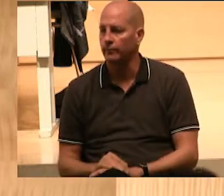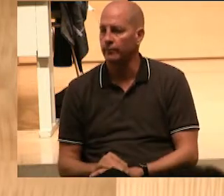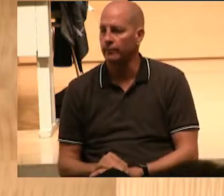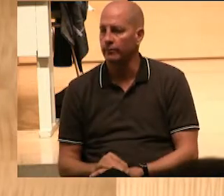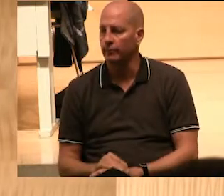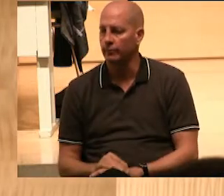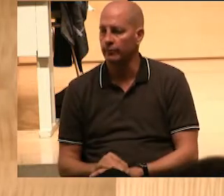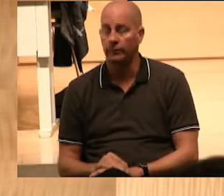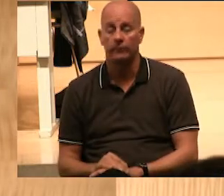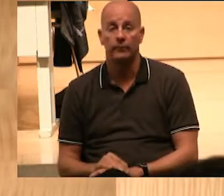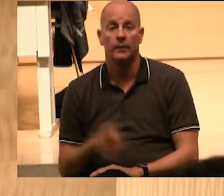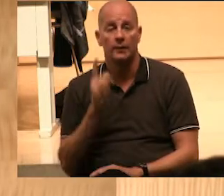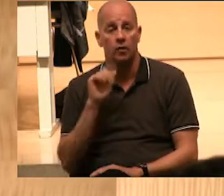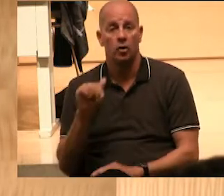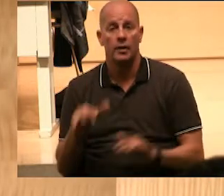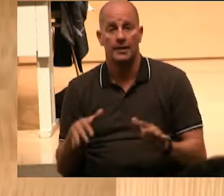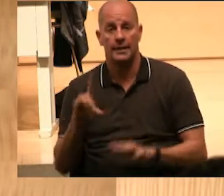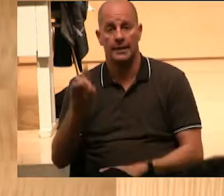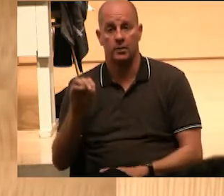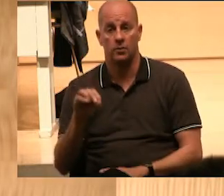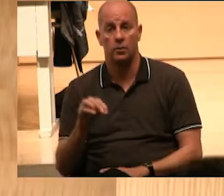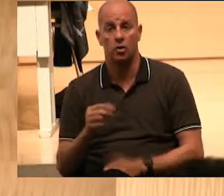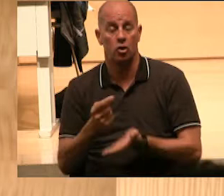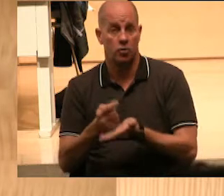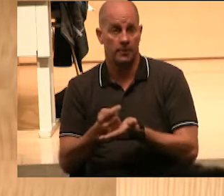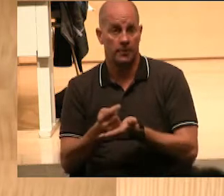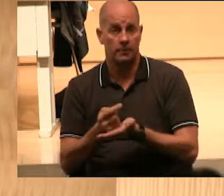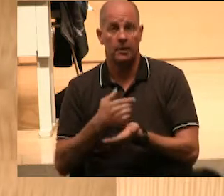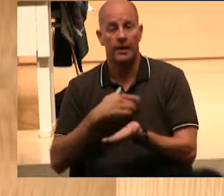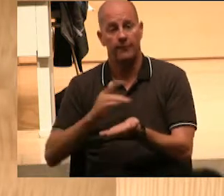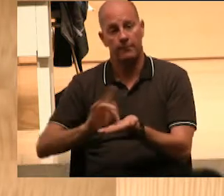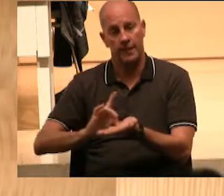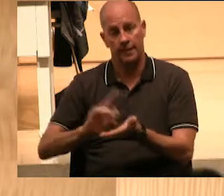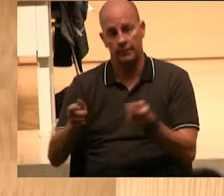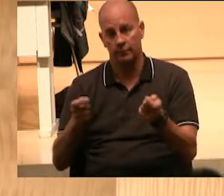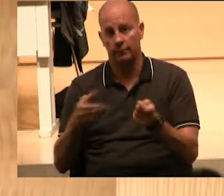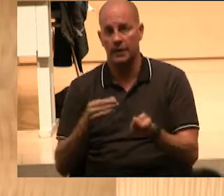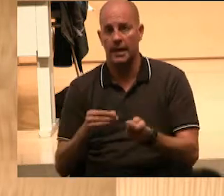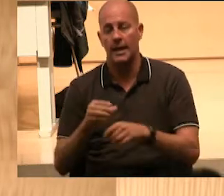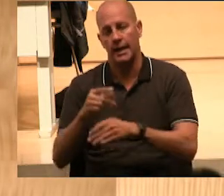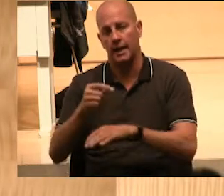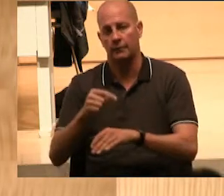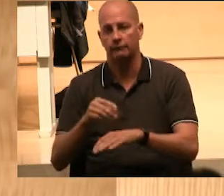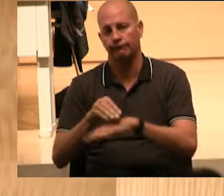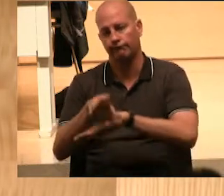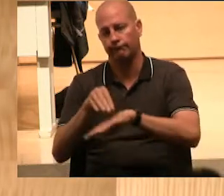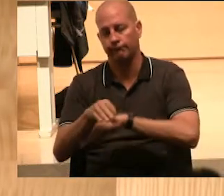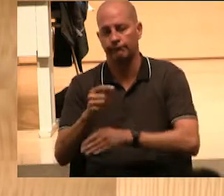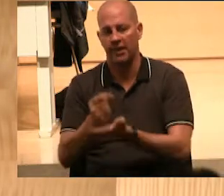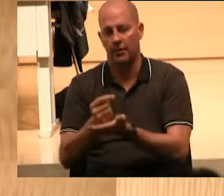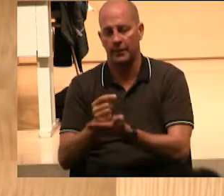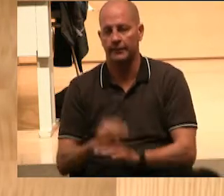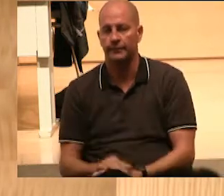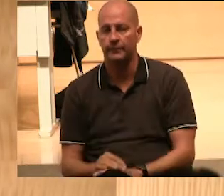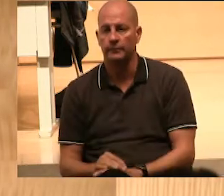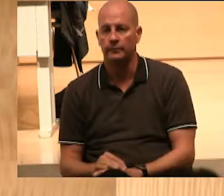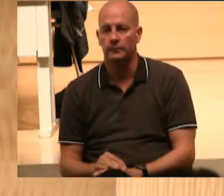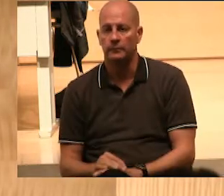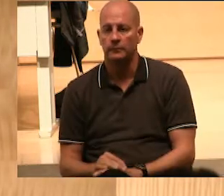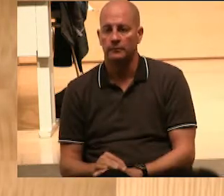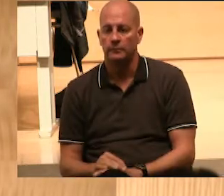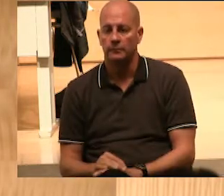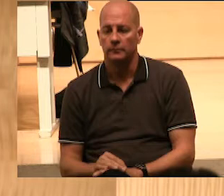For anxiety disorders, the treatment is for medication management and therapy. And with medication management for anxiety